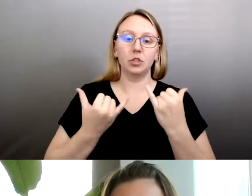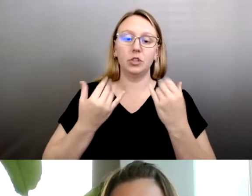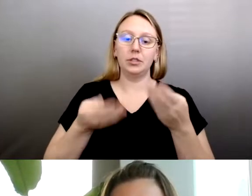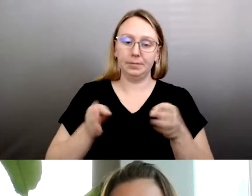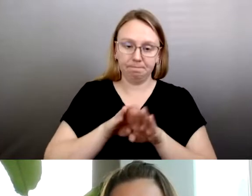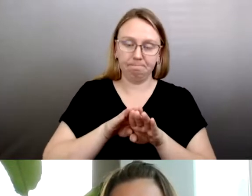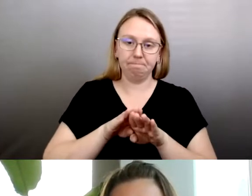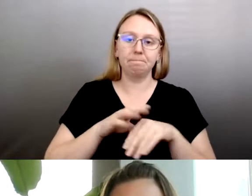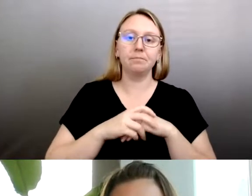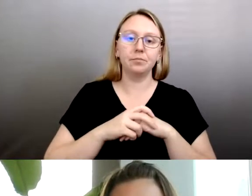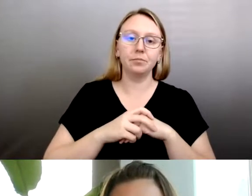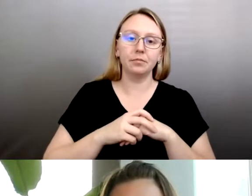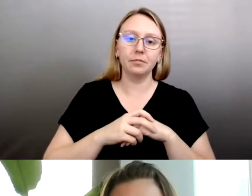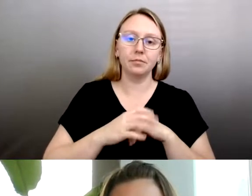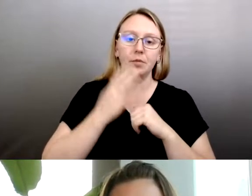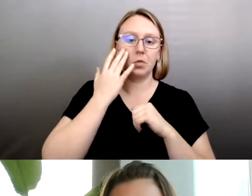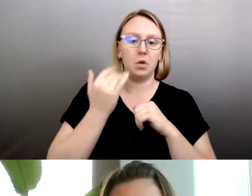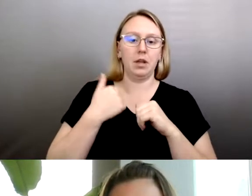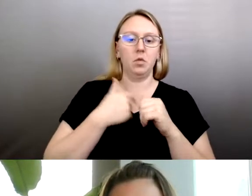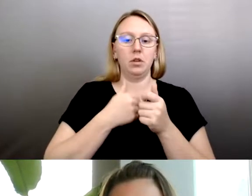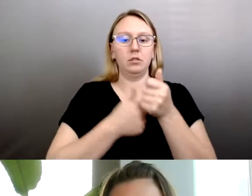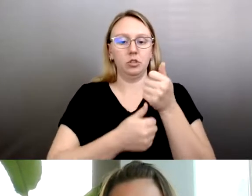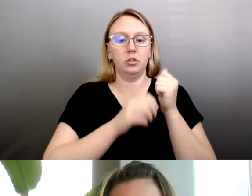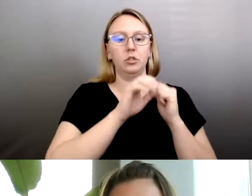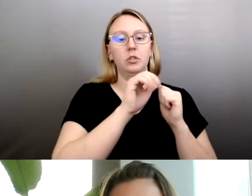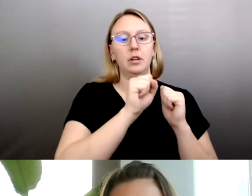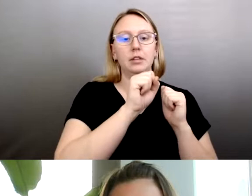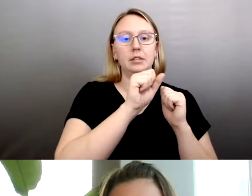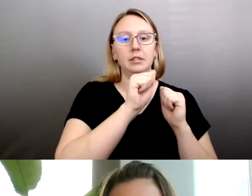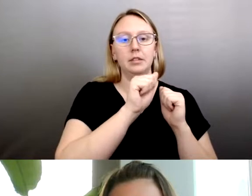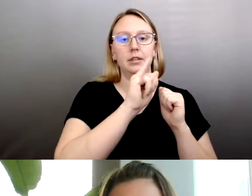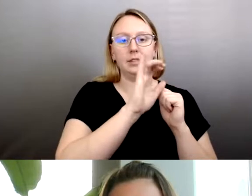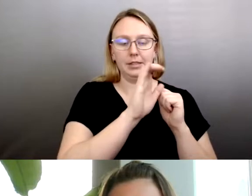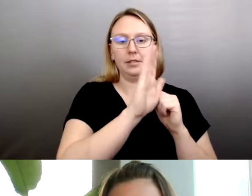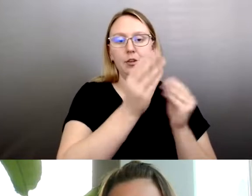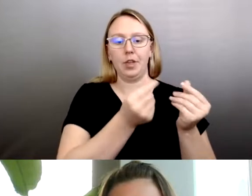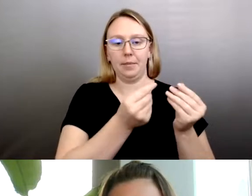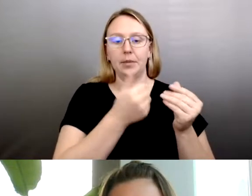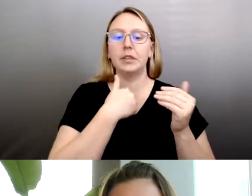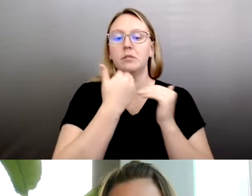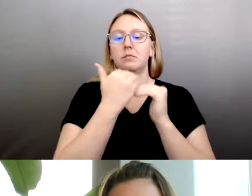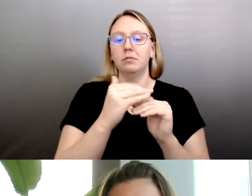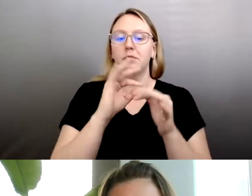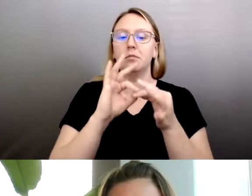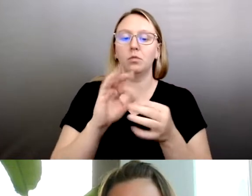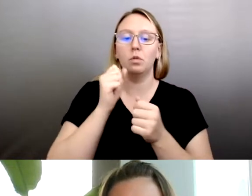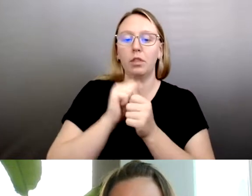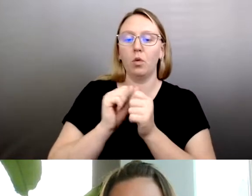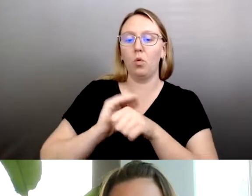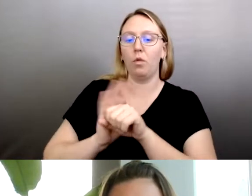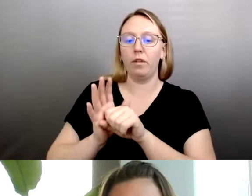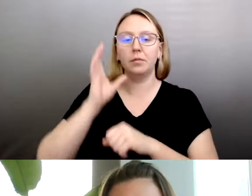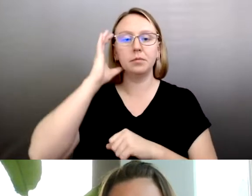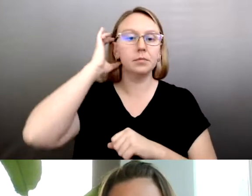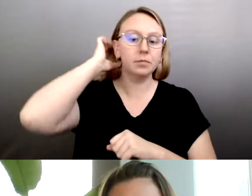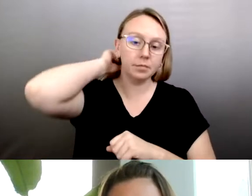open to visitors because we're part of SAIC's campus and there are restrictions of campus access related to COVID-19. And so